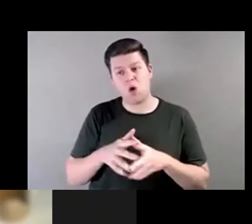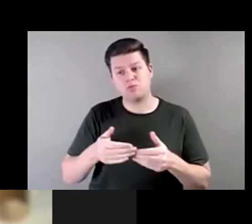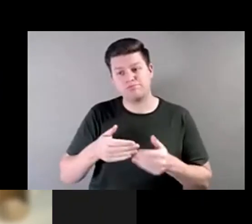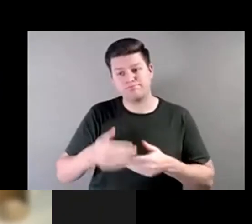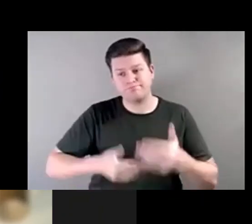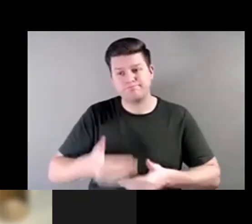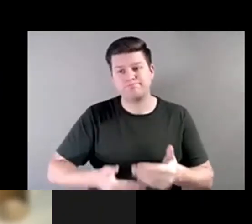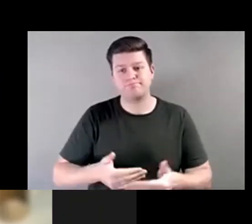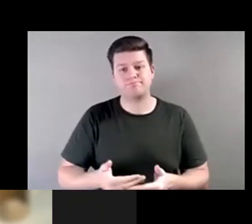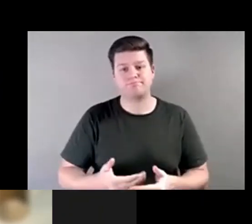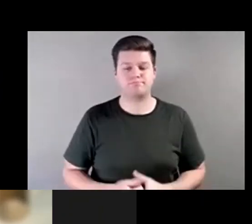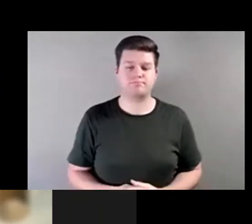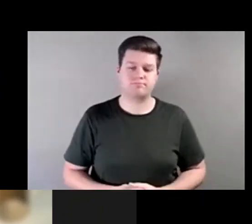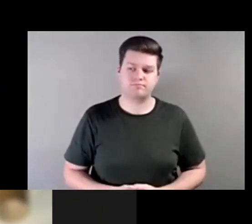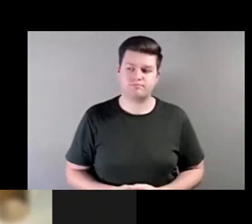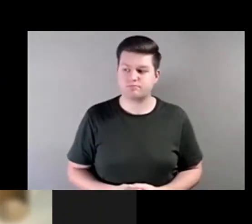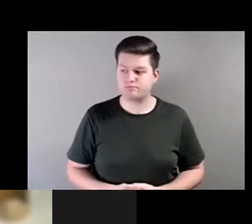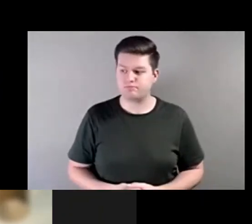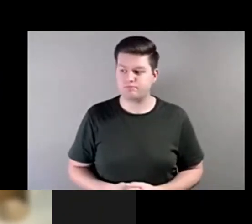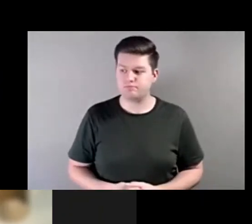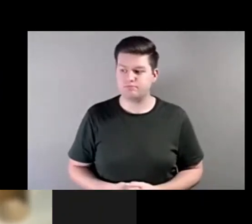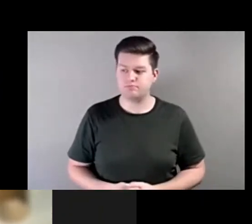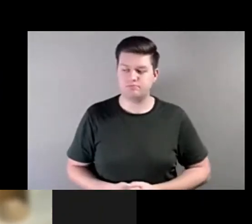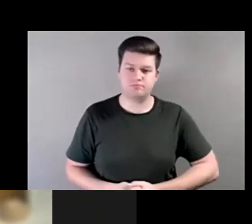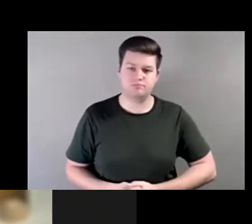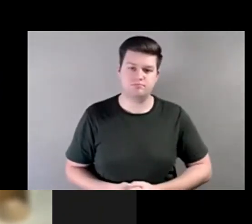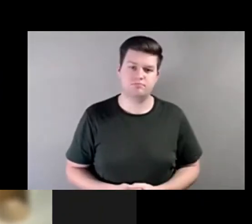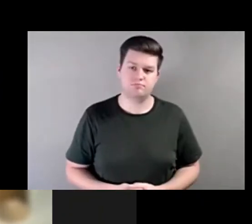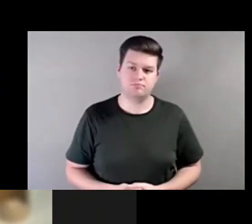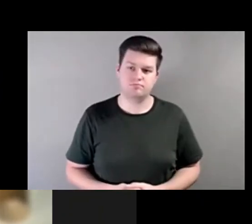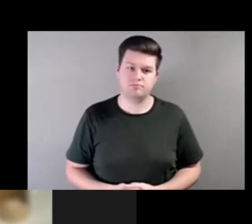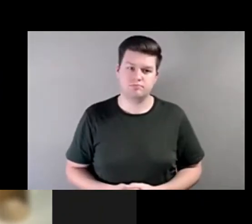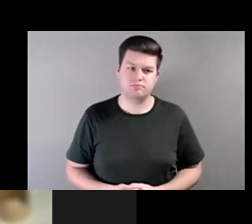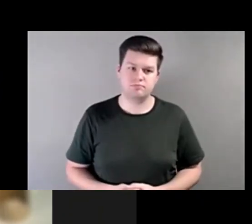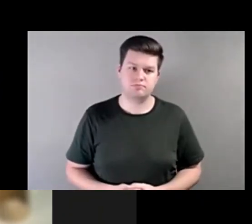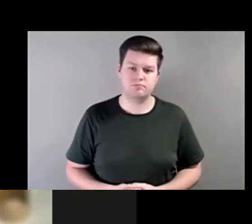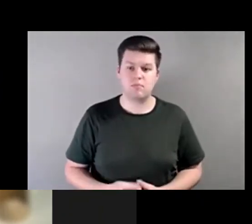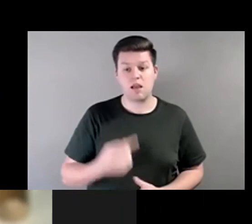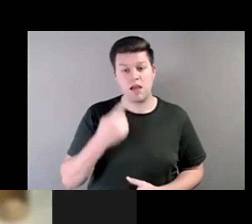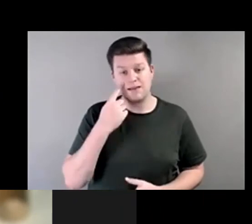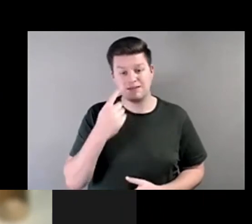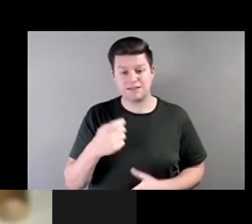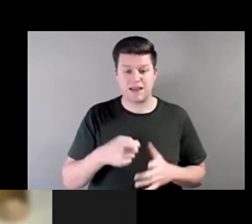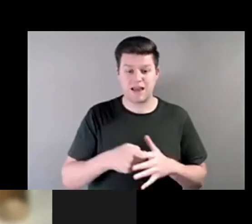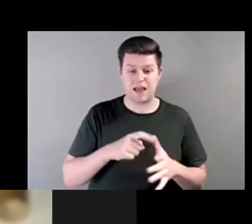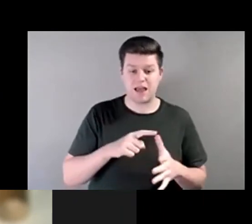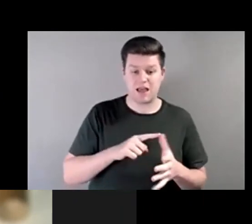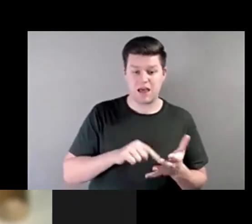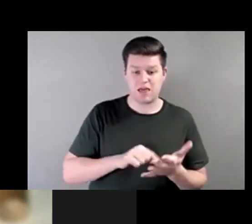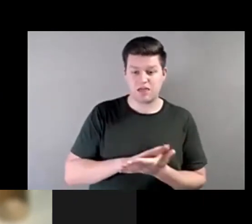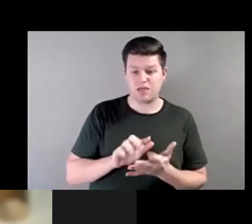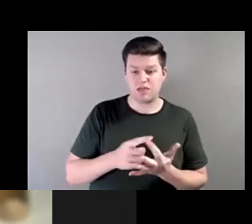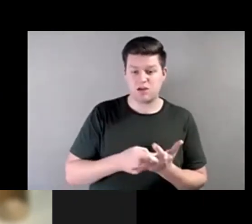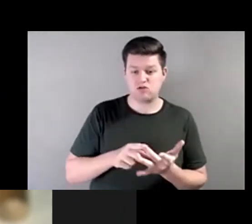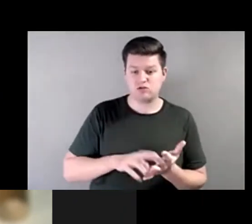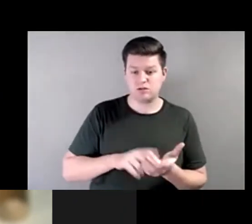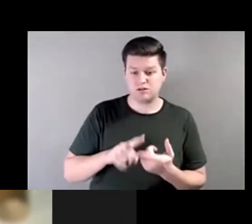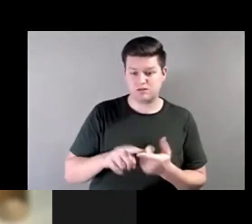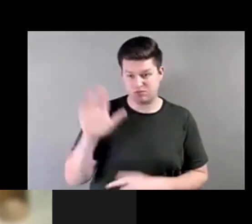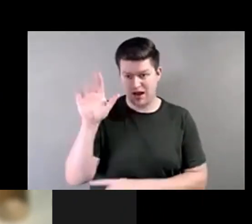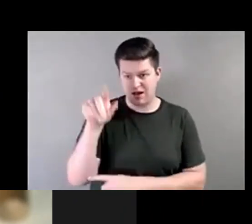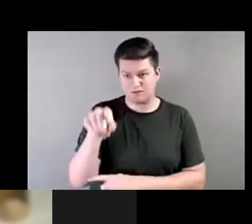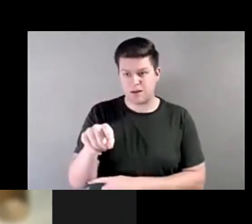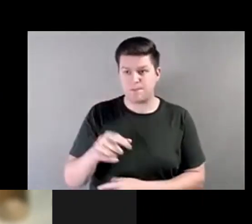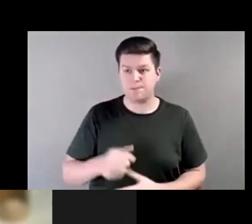of the facilitators to find out more about those other discussions. But I can see that Catherine and Mary have their hands up. So Catherine, I'll come to you first if that's okay. Did